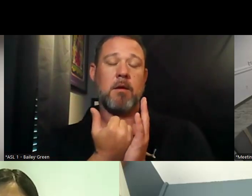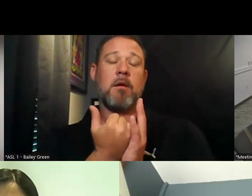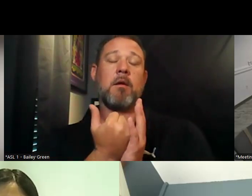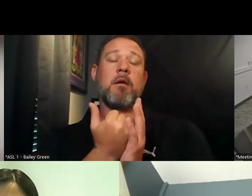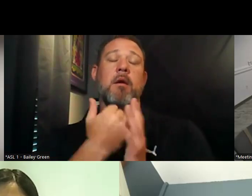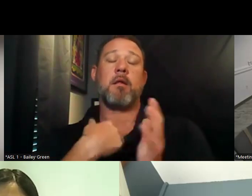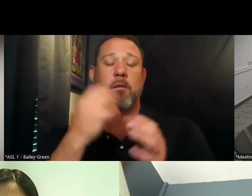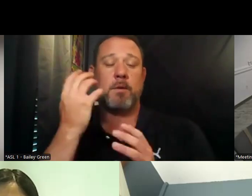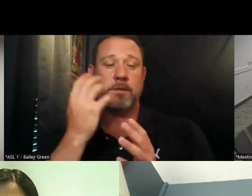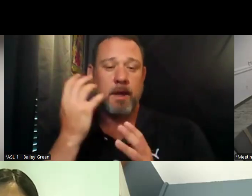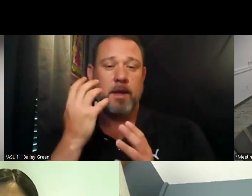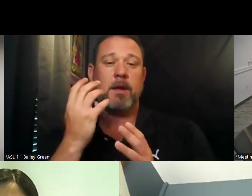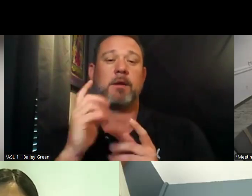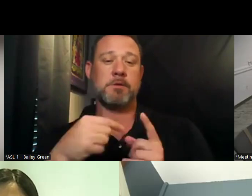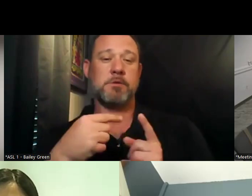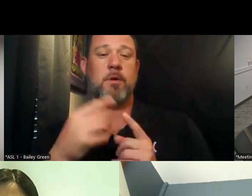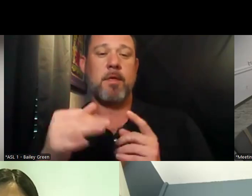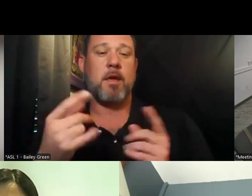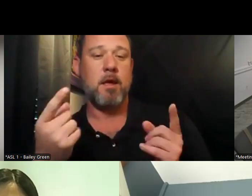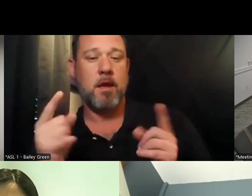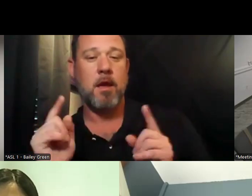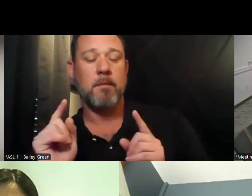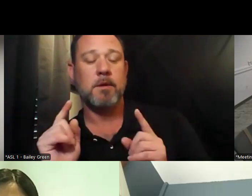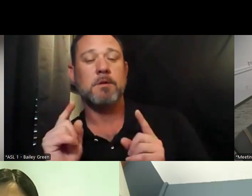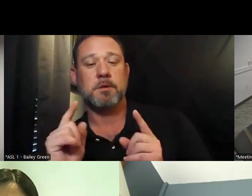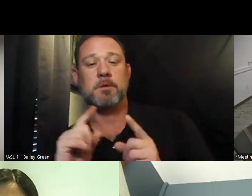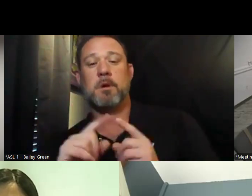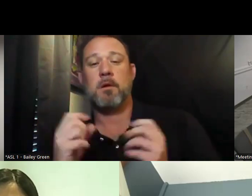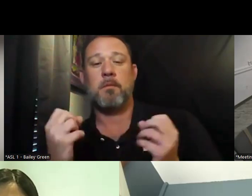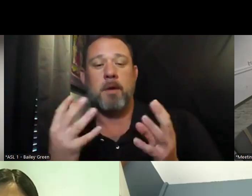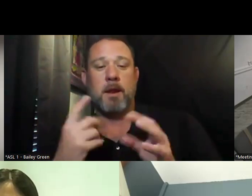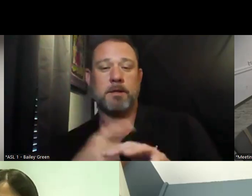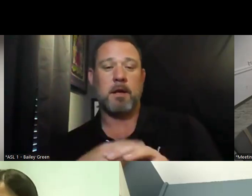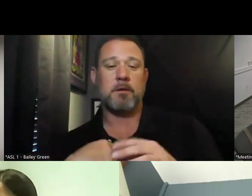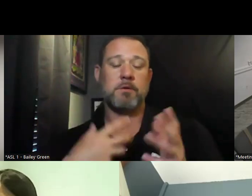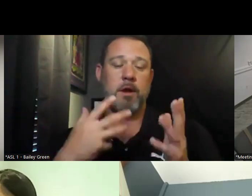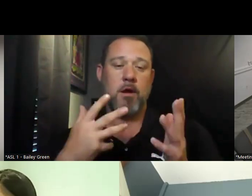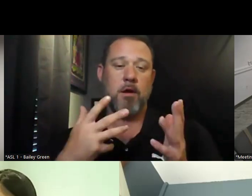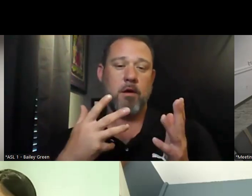just amazed at when that does happen. But so many times we are left